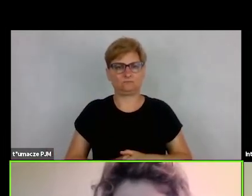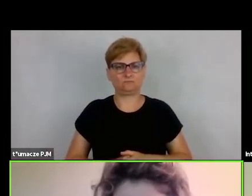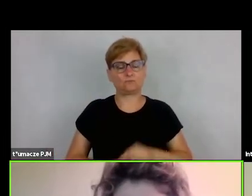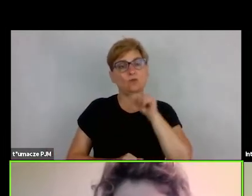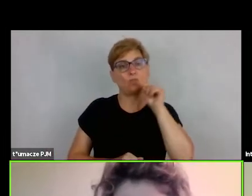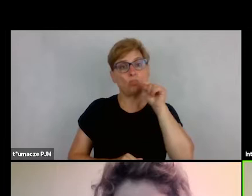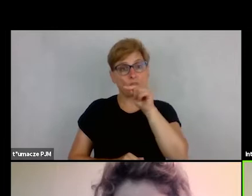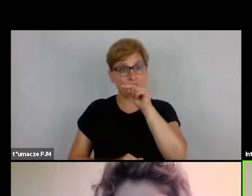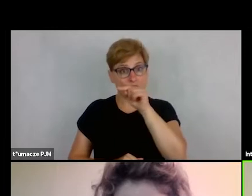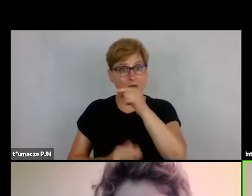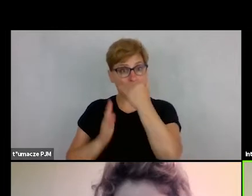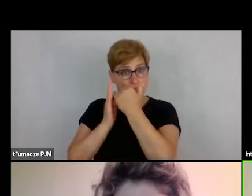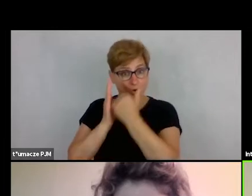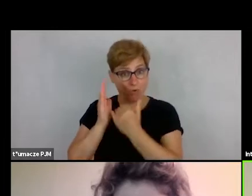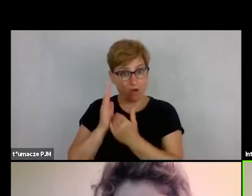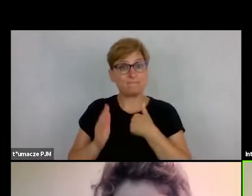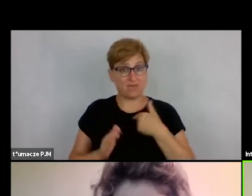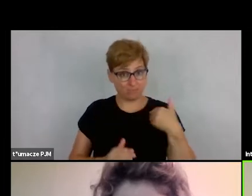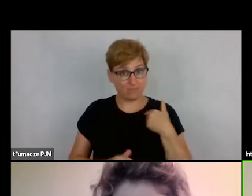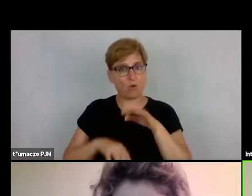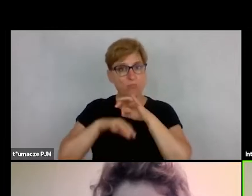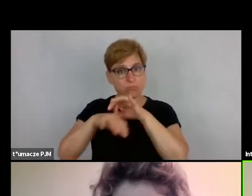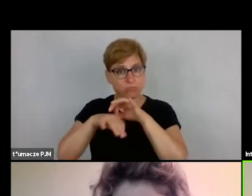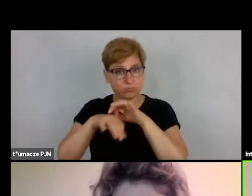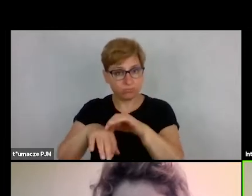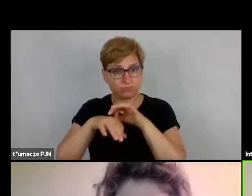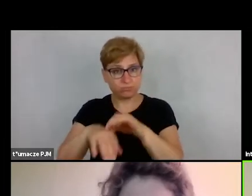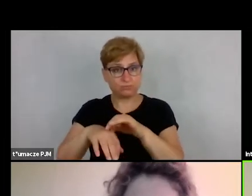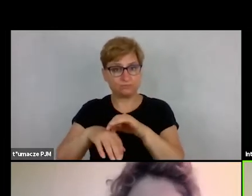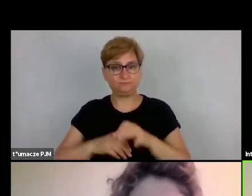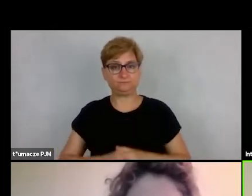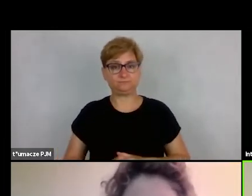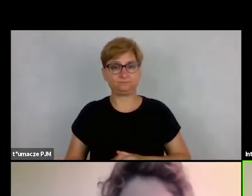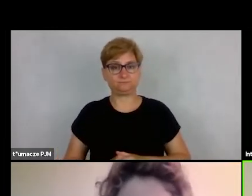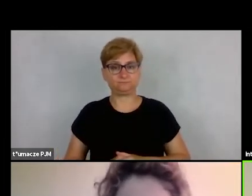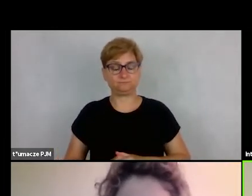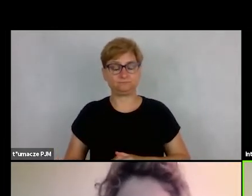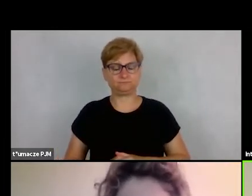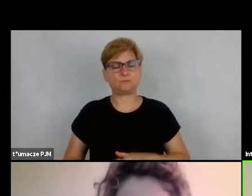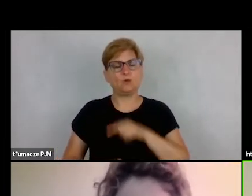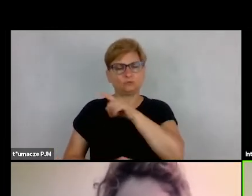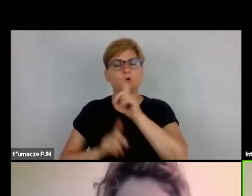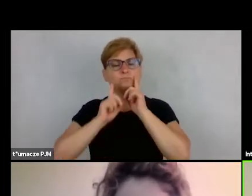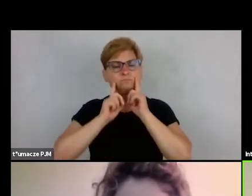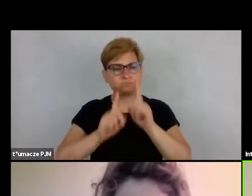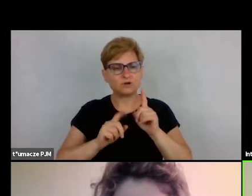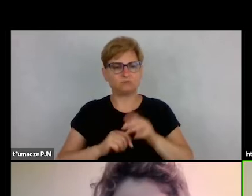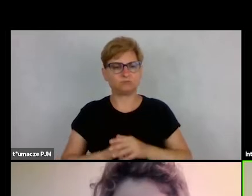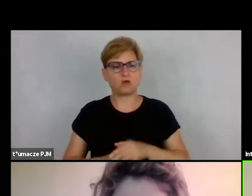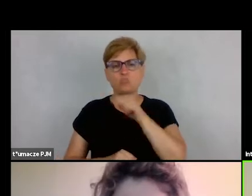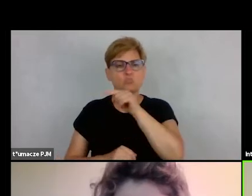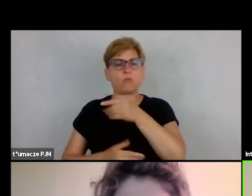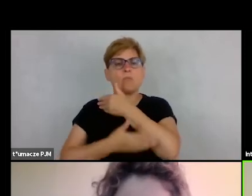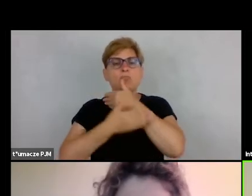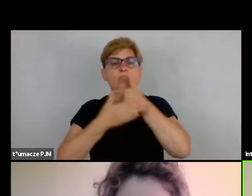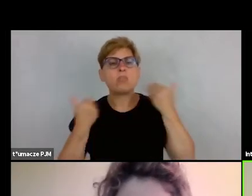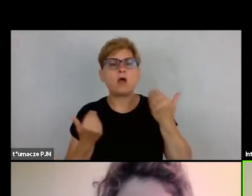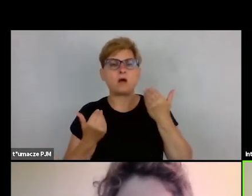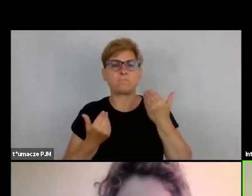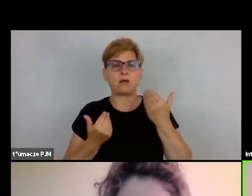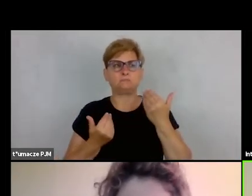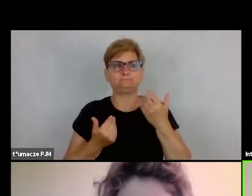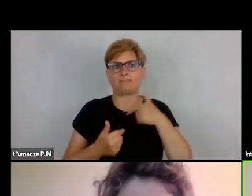didn't allow us to become really politically involved and to call for Jacob Zuma's arrest